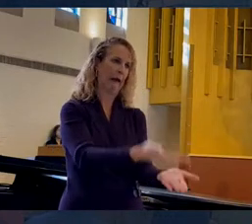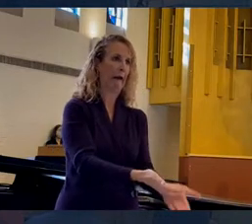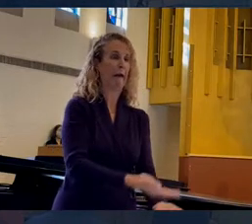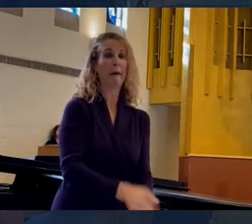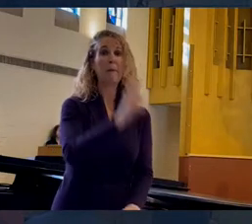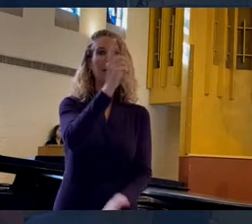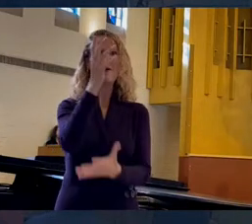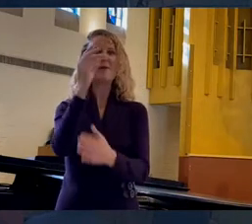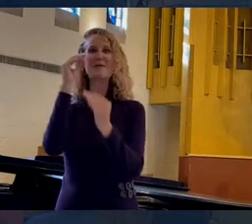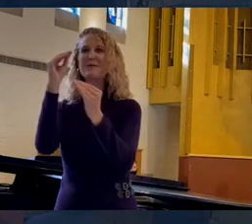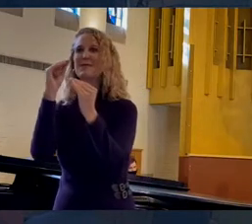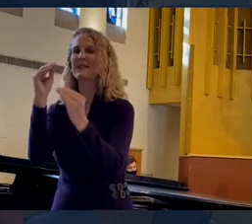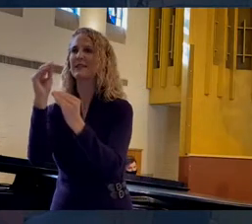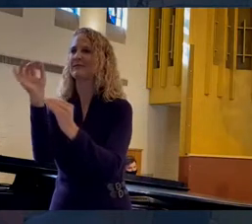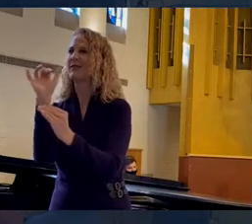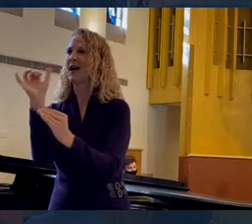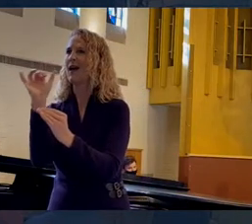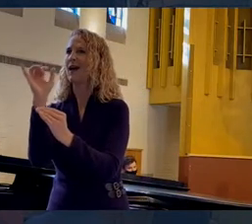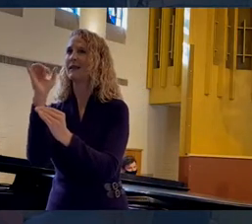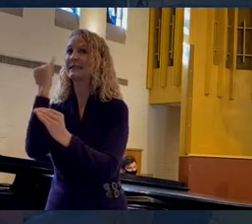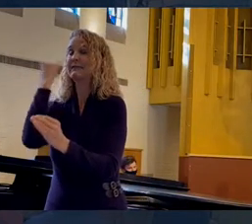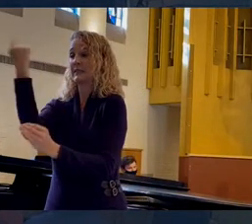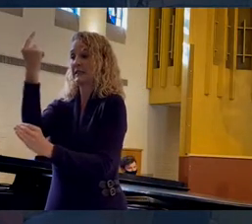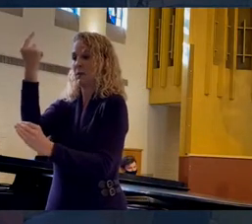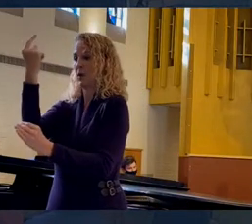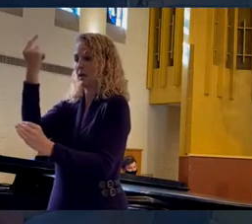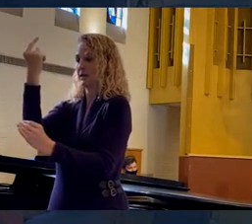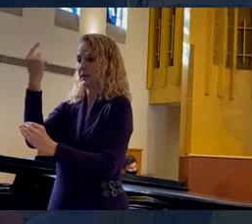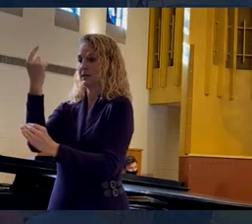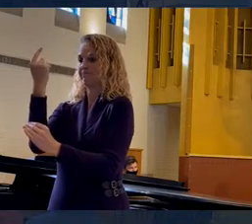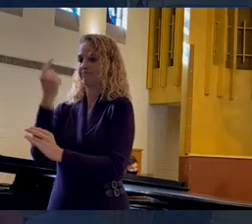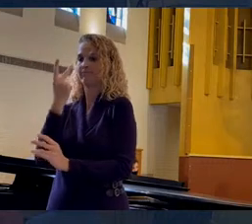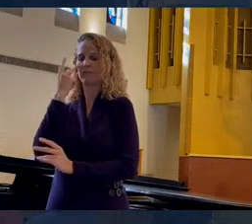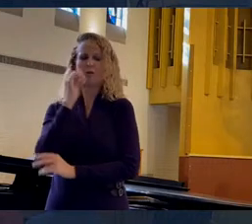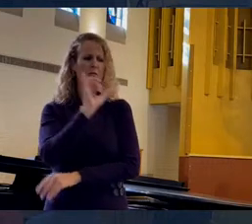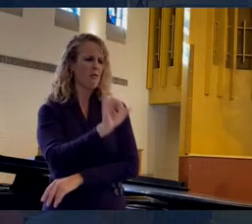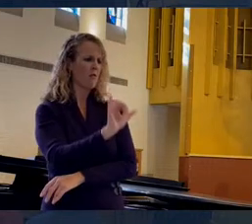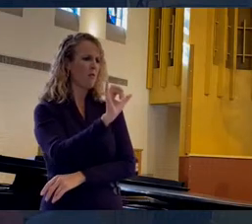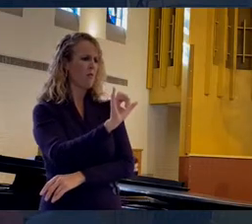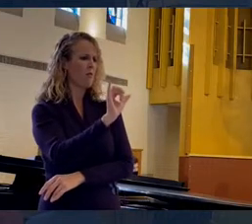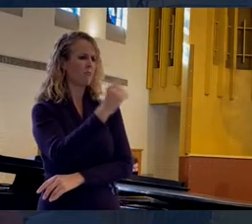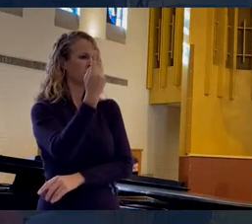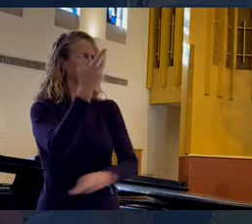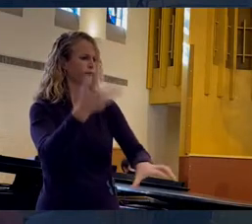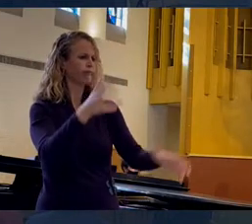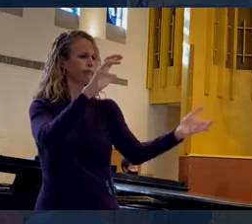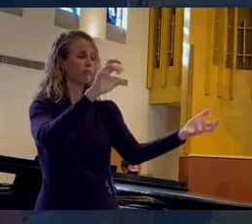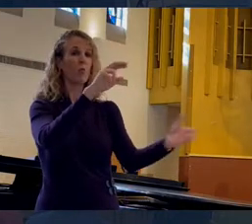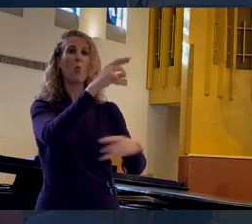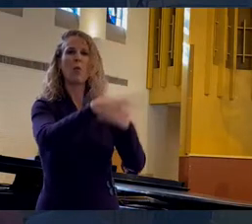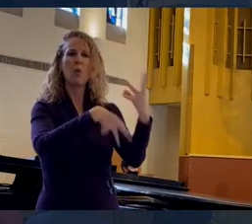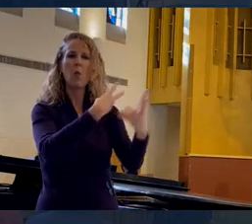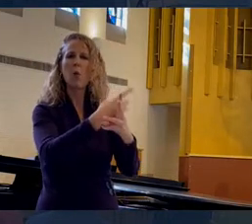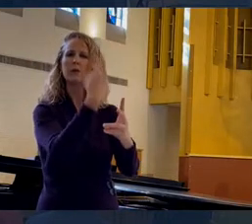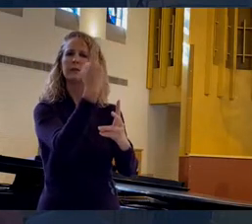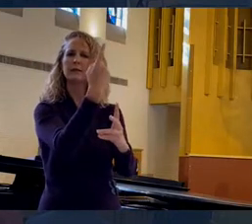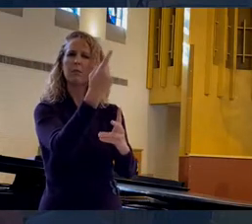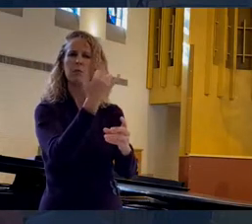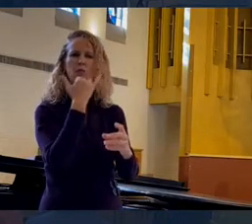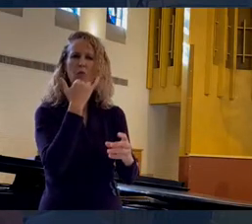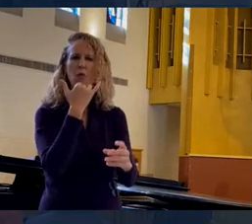and wants us to teach what it's like when someone sees that someone else's life, maybe even the world itself, the physical